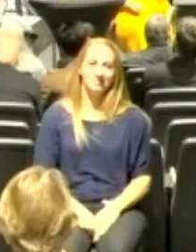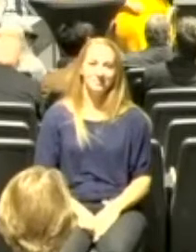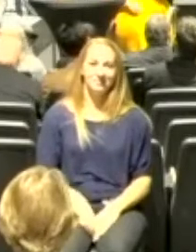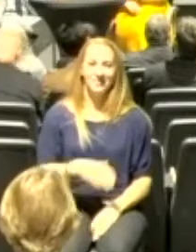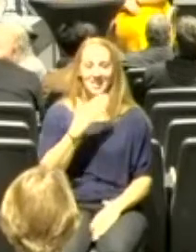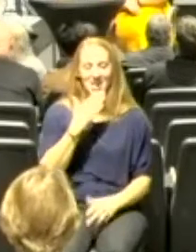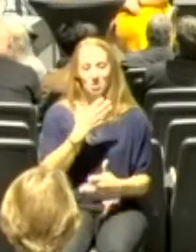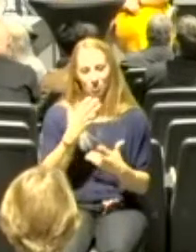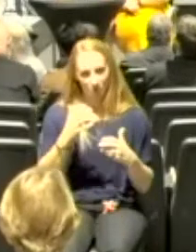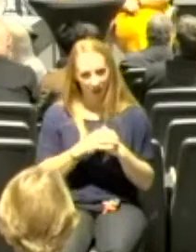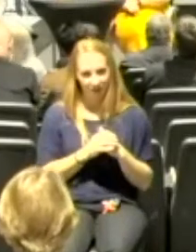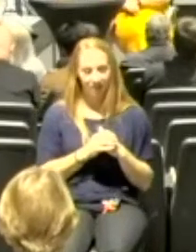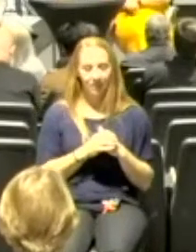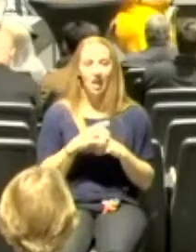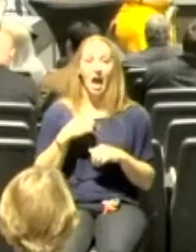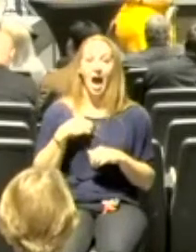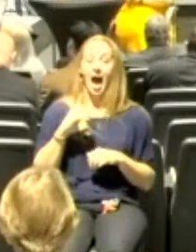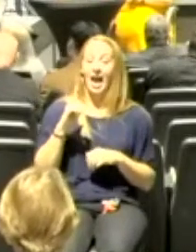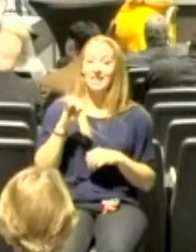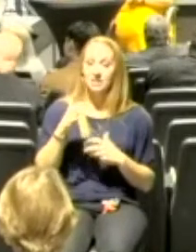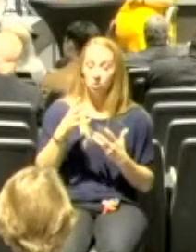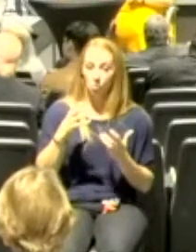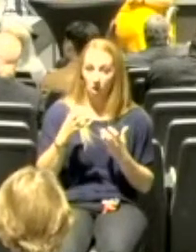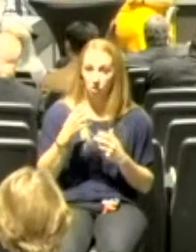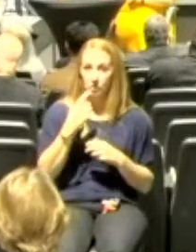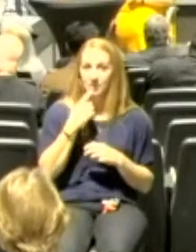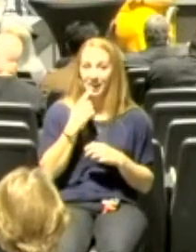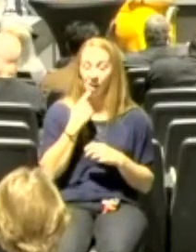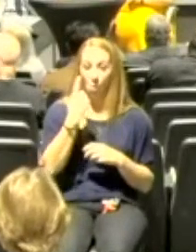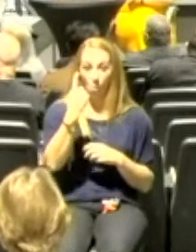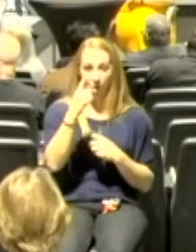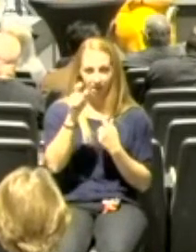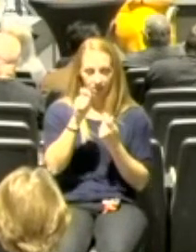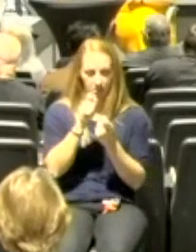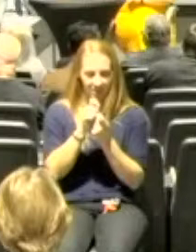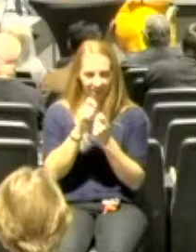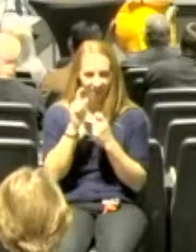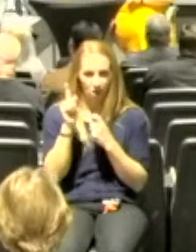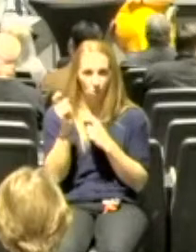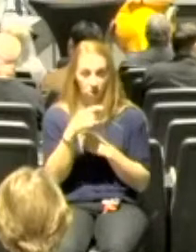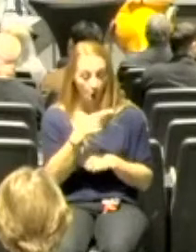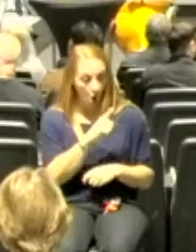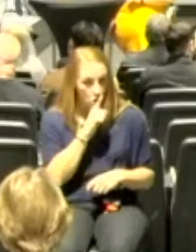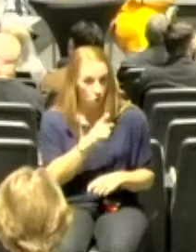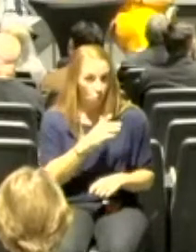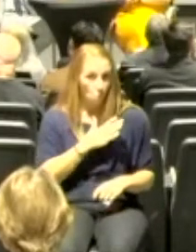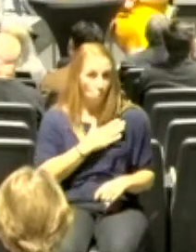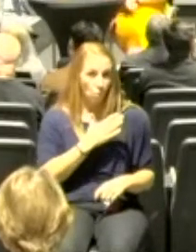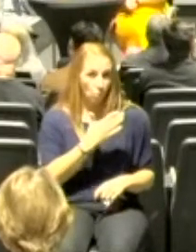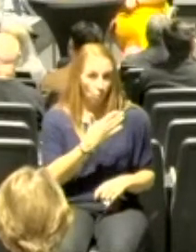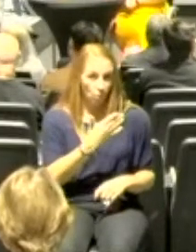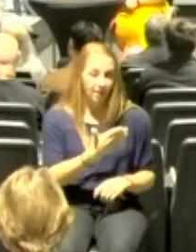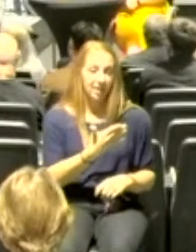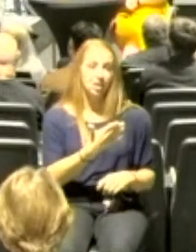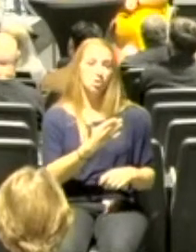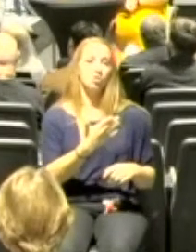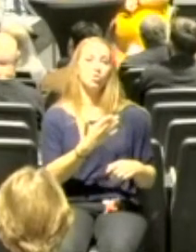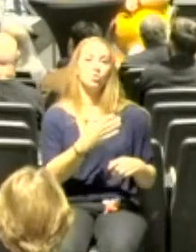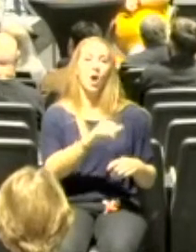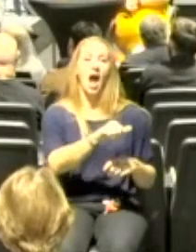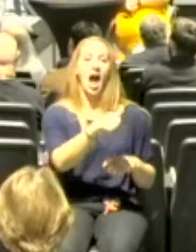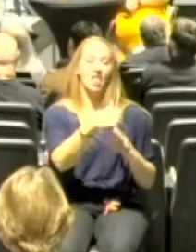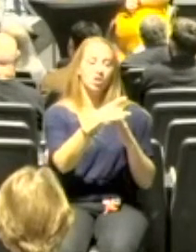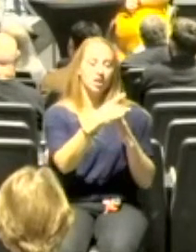Thank you so much. And I did want to call out, there was one specific question. Are you willing to hold other leaders accountable for